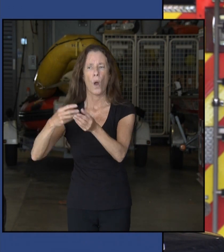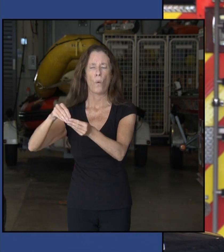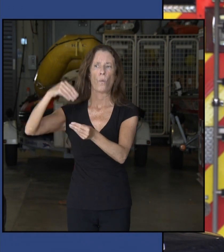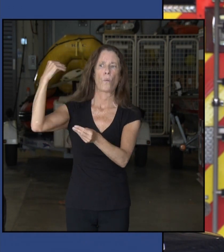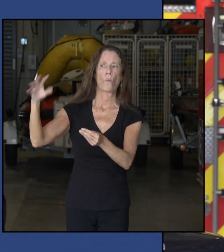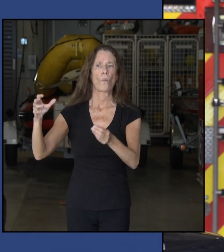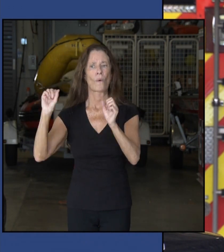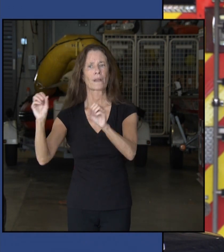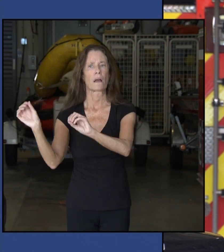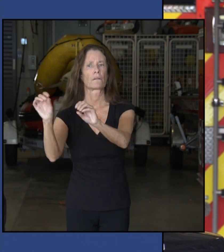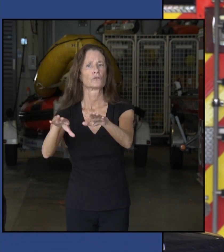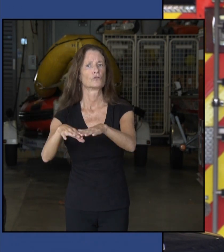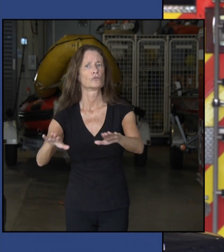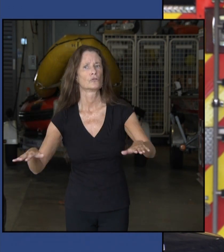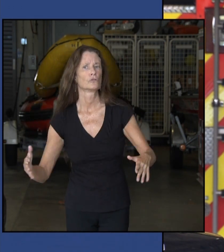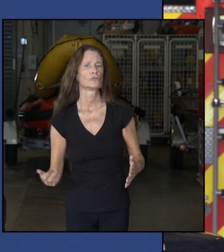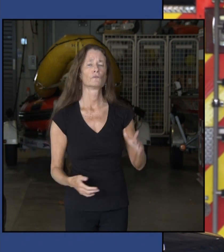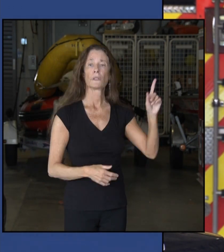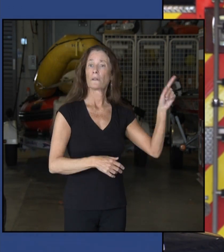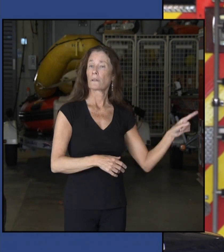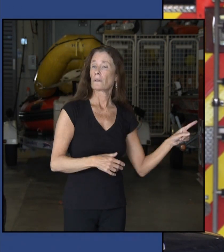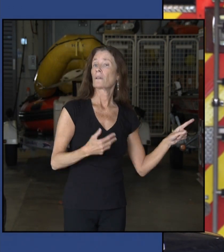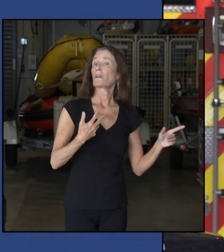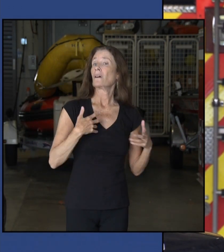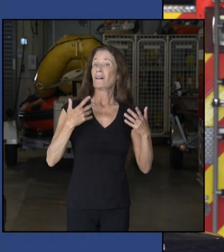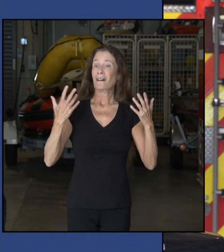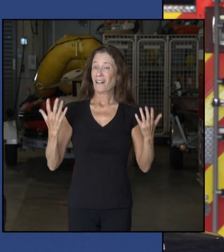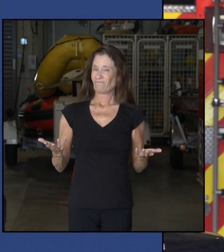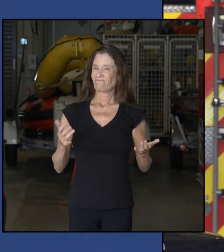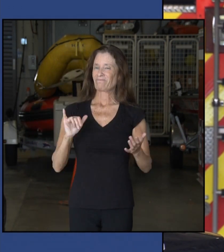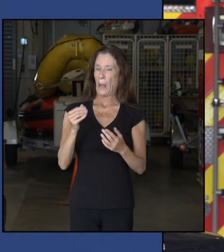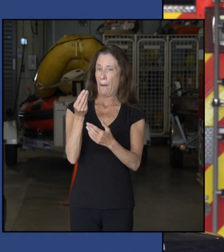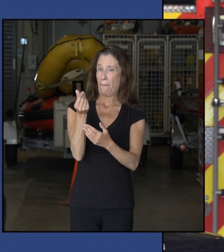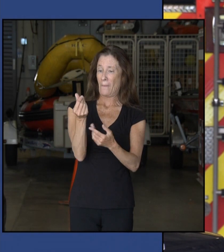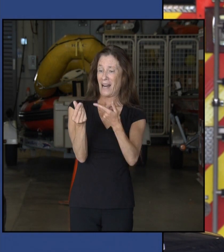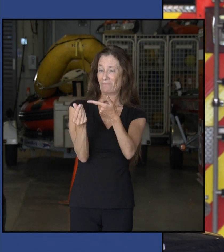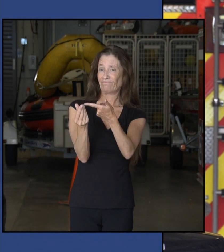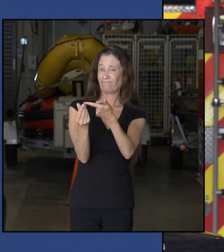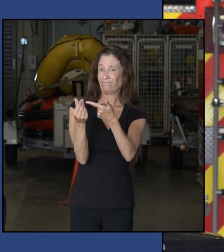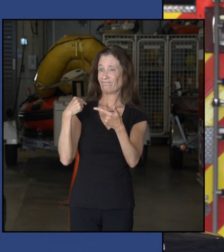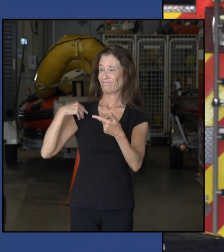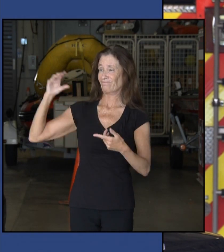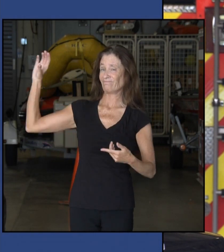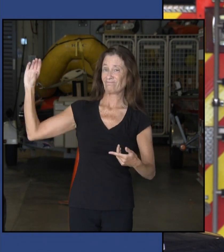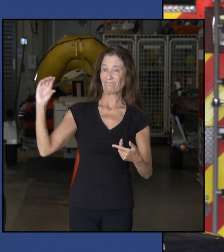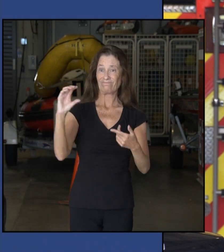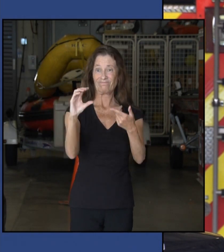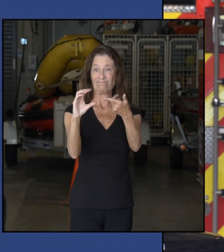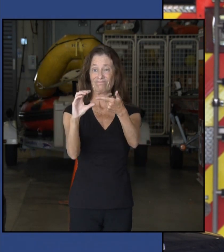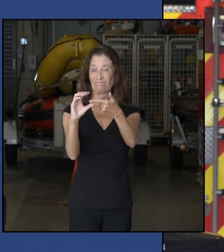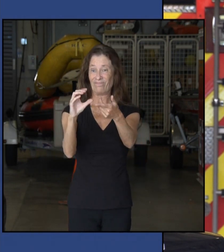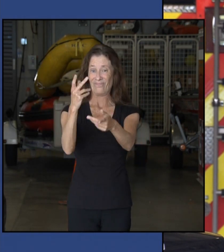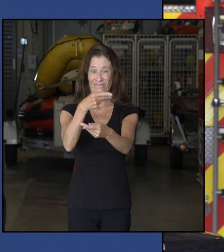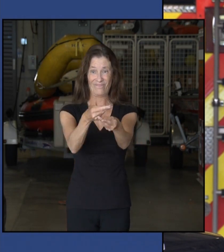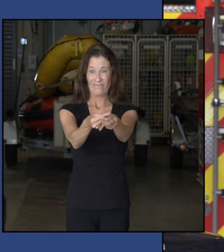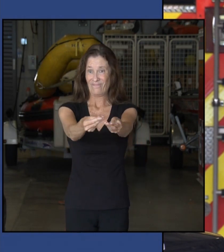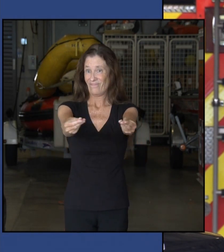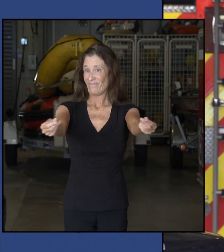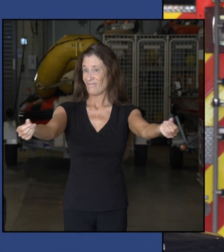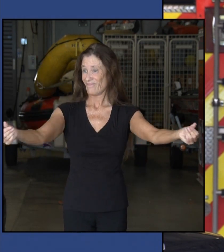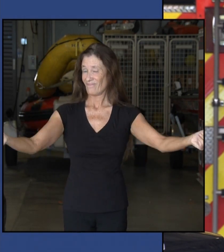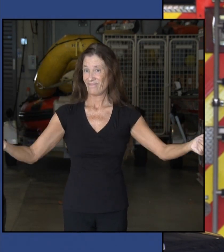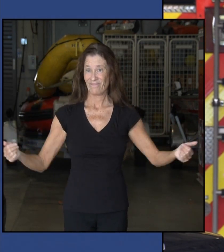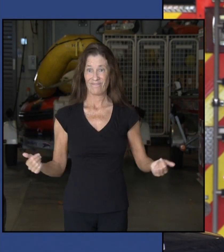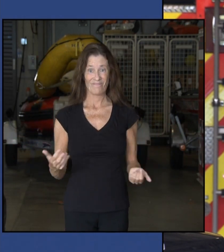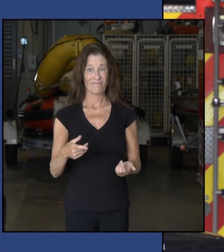if all we're doing is increasing the revenue and not really helping parents here, the idea is to help parents, is to give